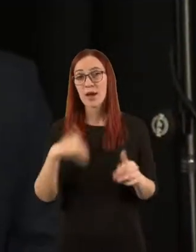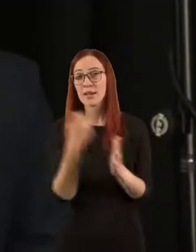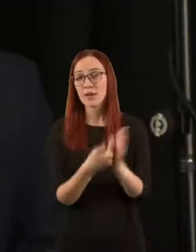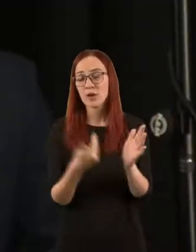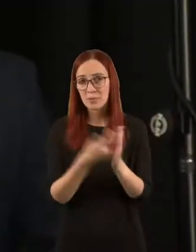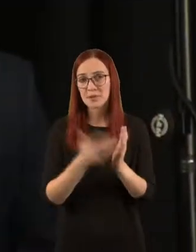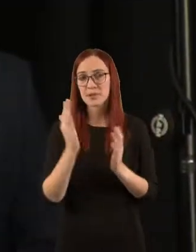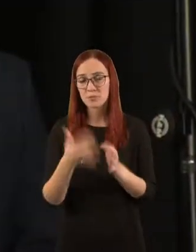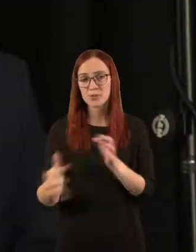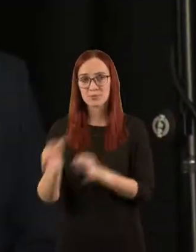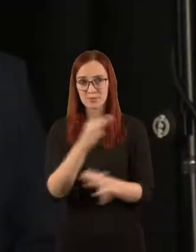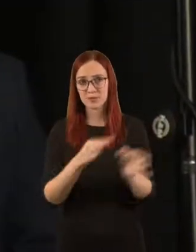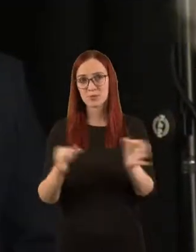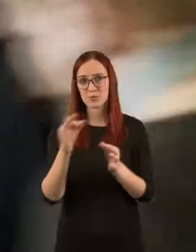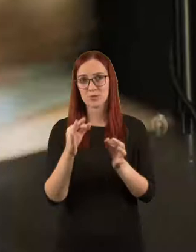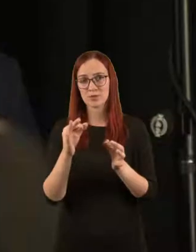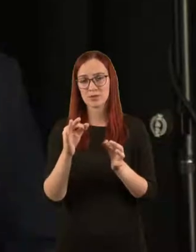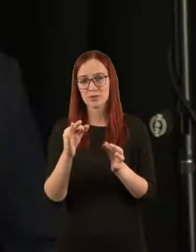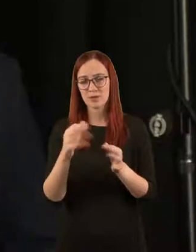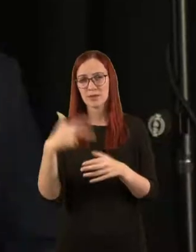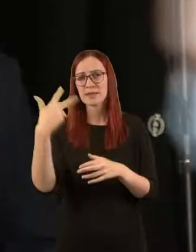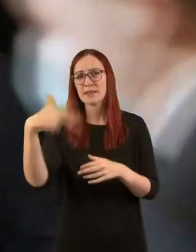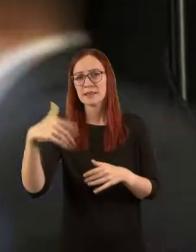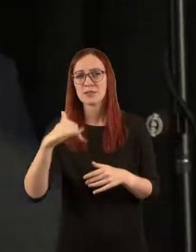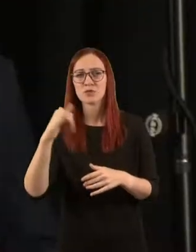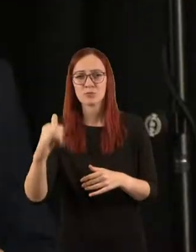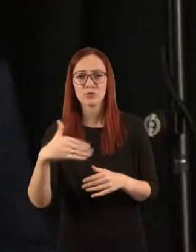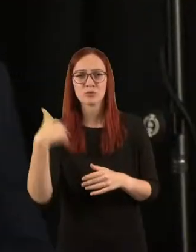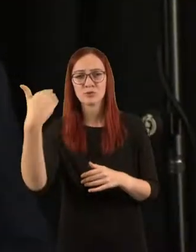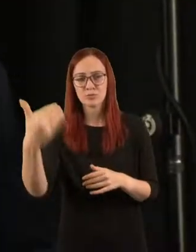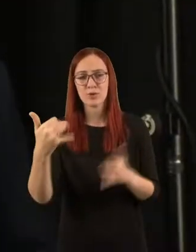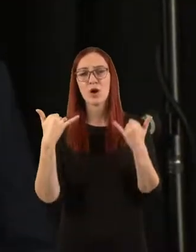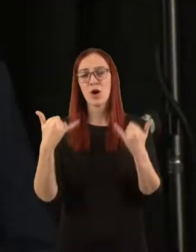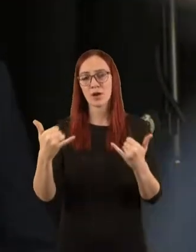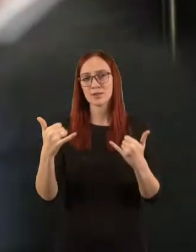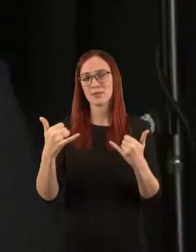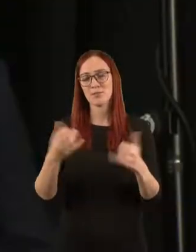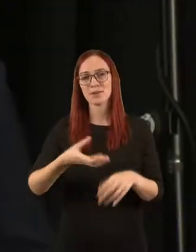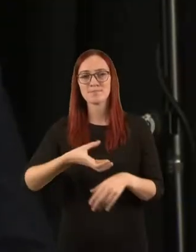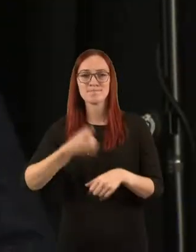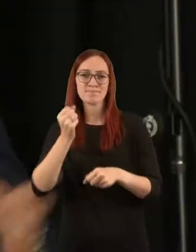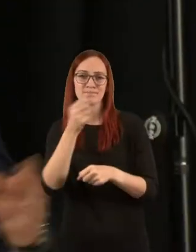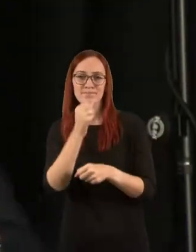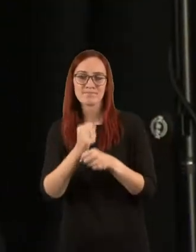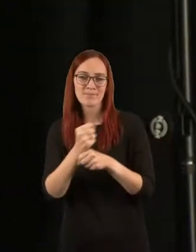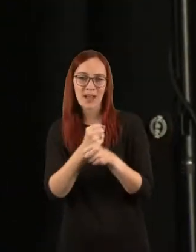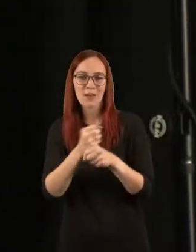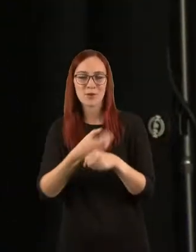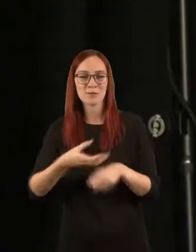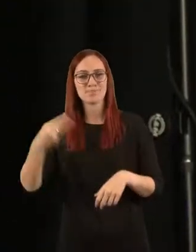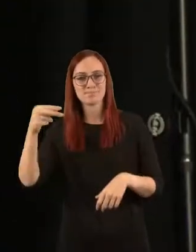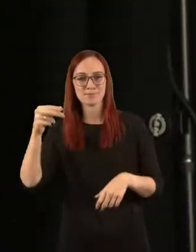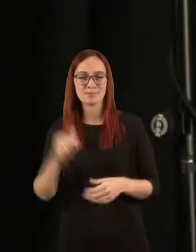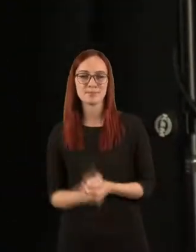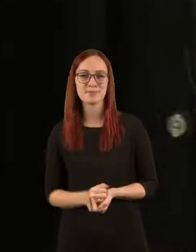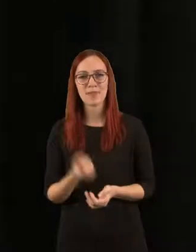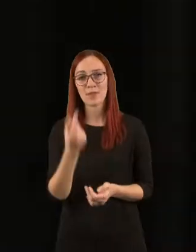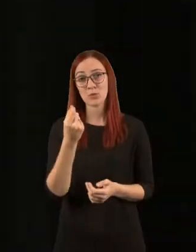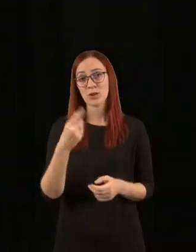Environment. So we had a presentation of the Environmental Performance Review of